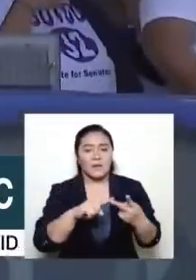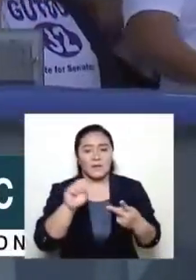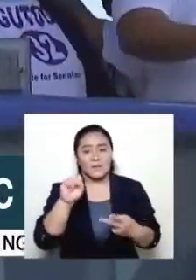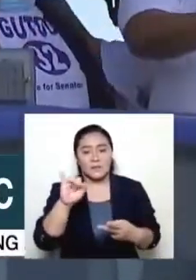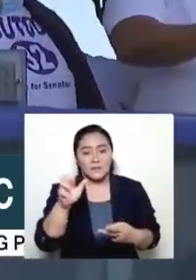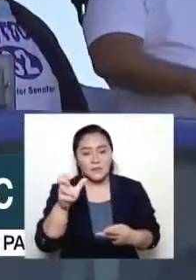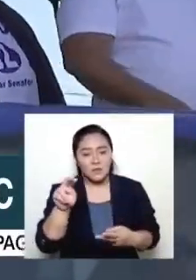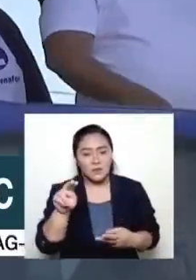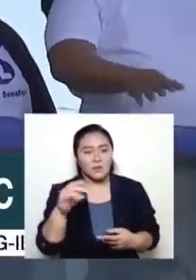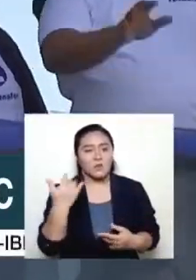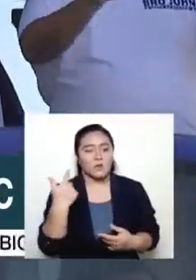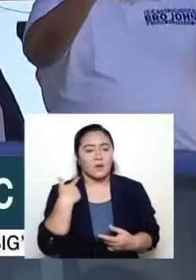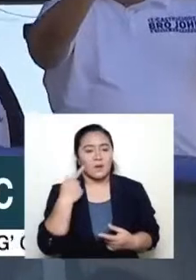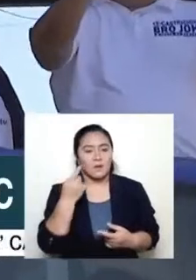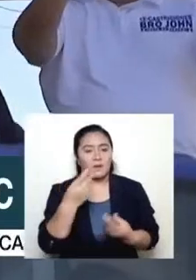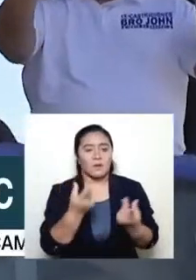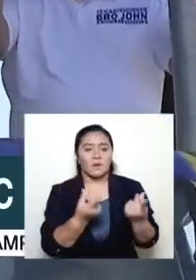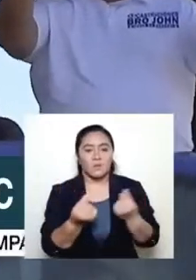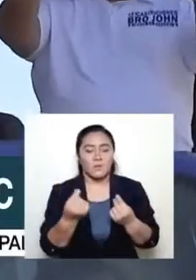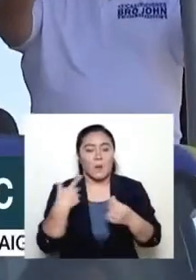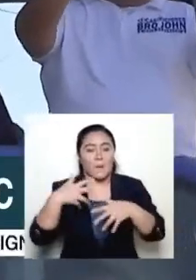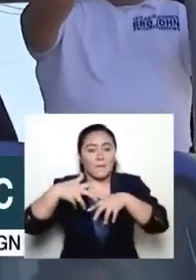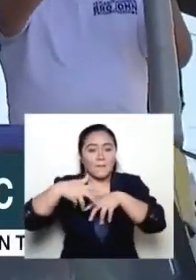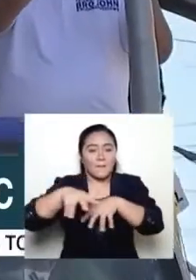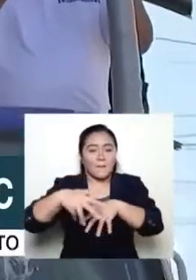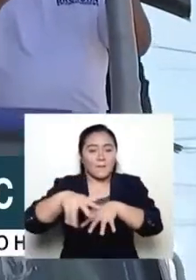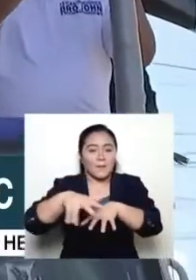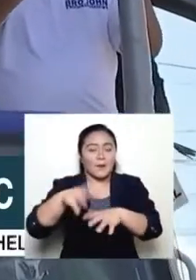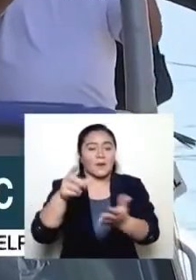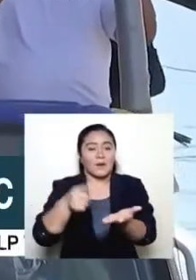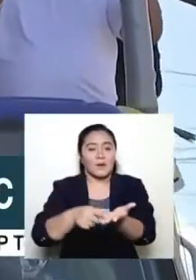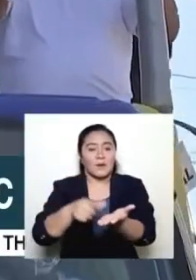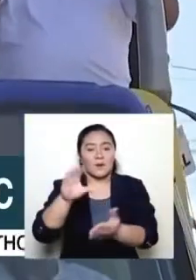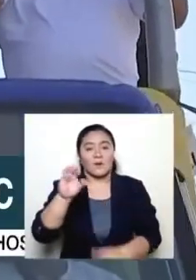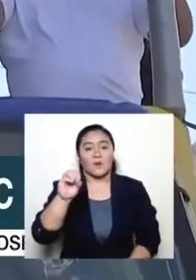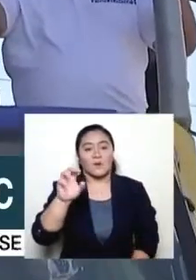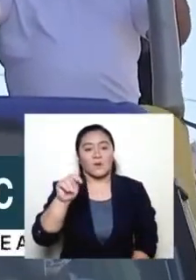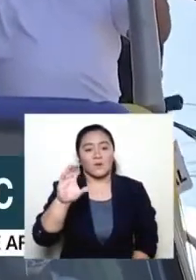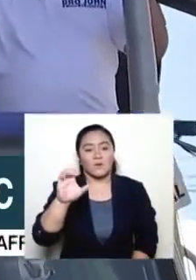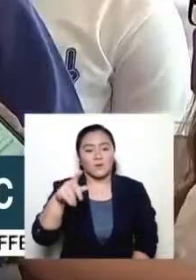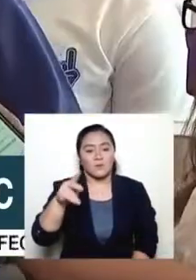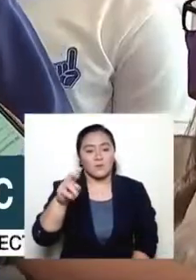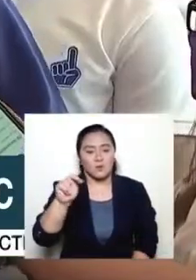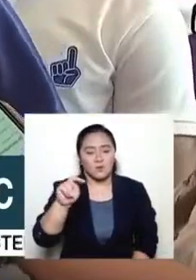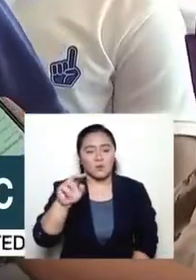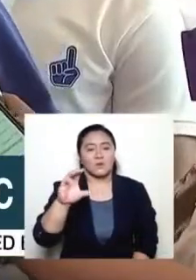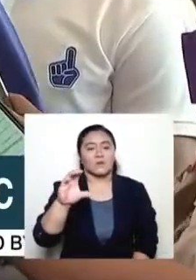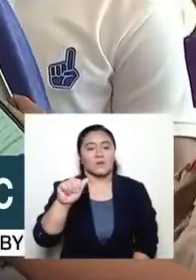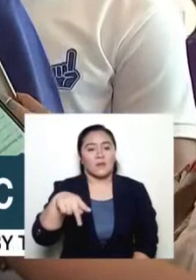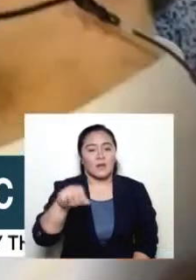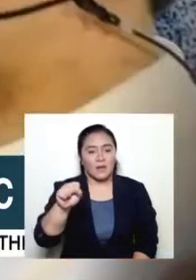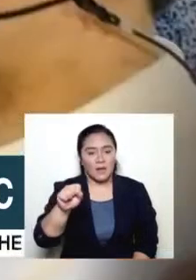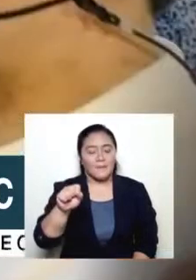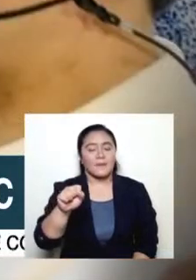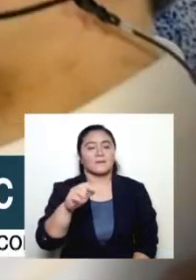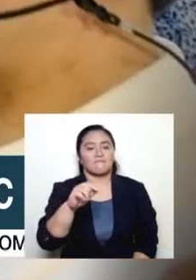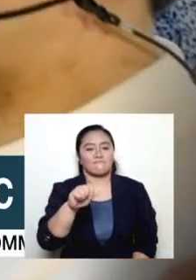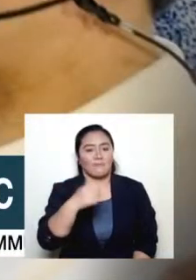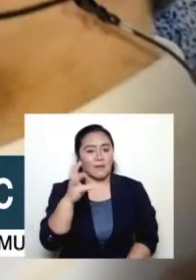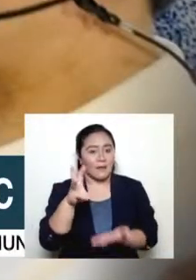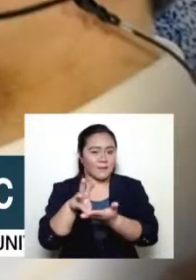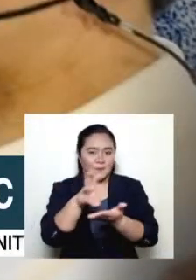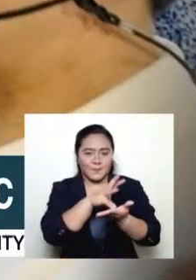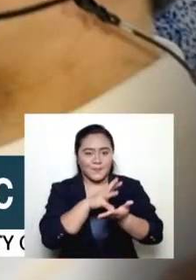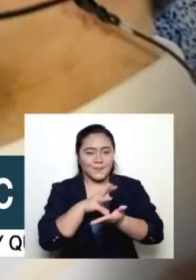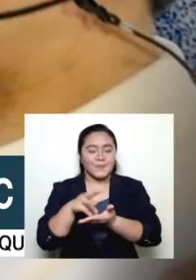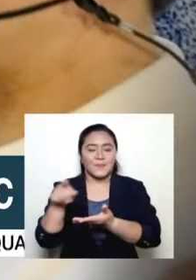currently holding a motorcade in the towns of Concepcion, Capas, Tarlac City, and Bamban. Earlier, Moreno and his